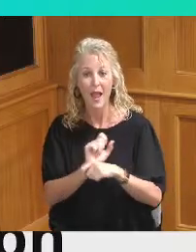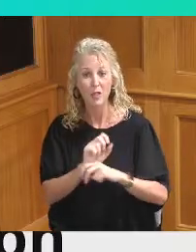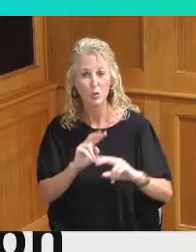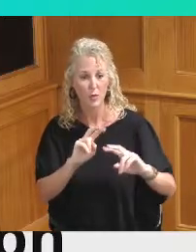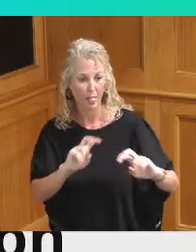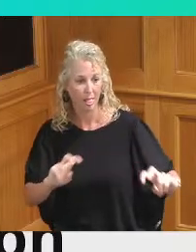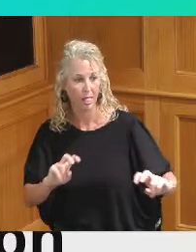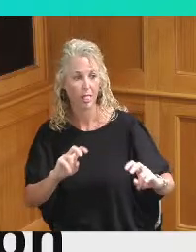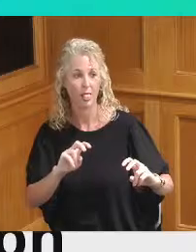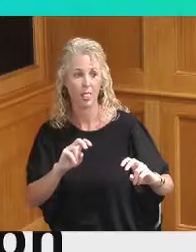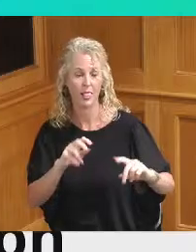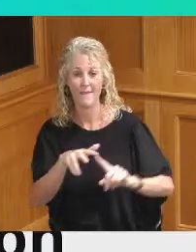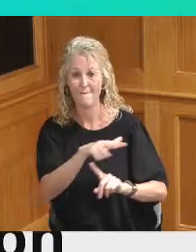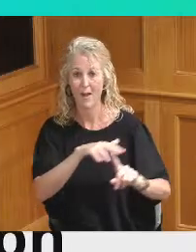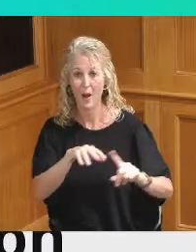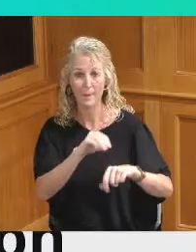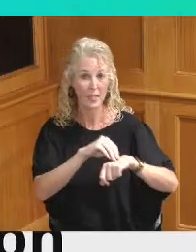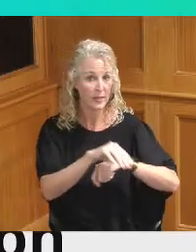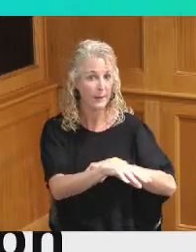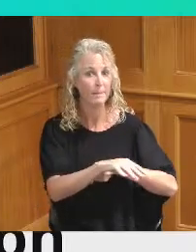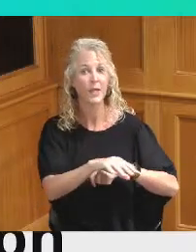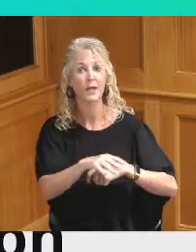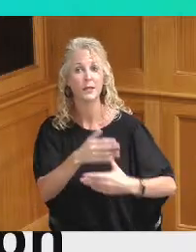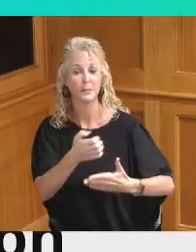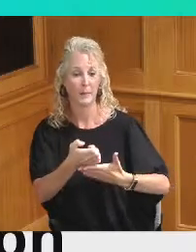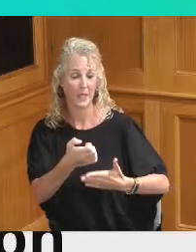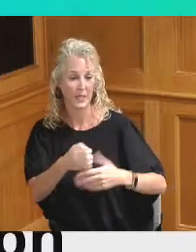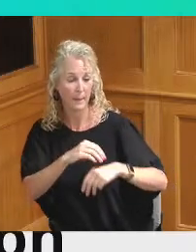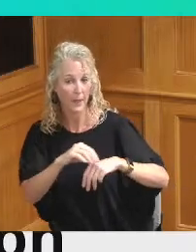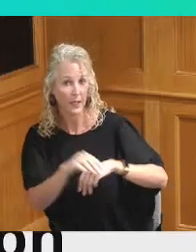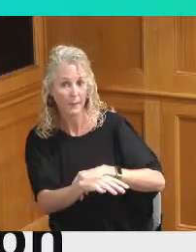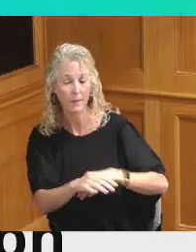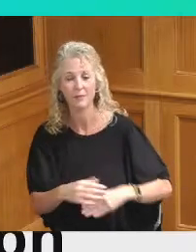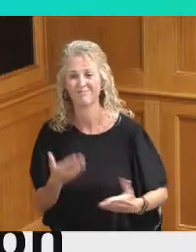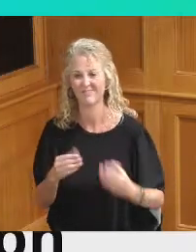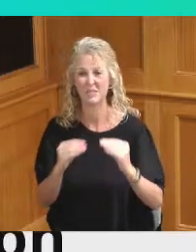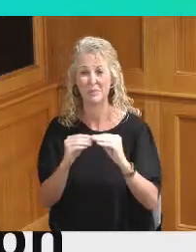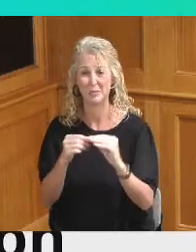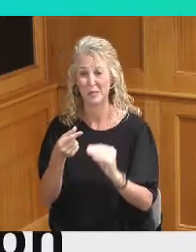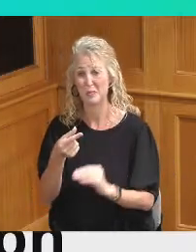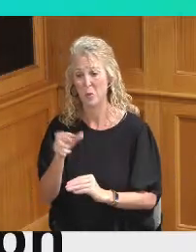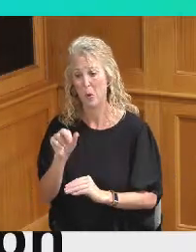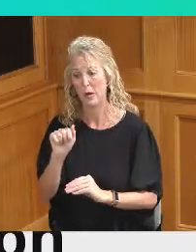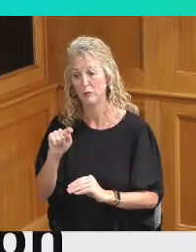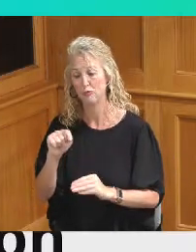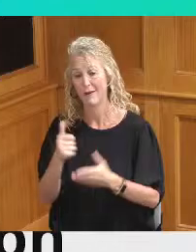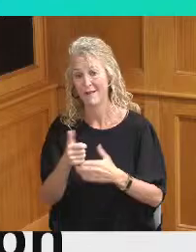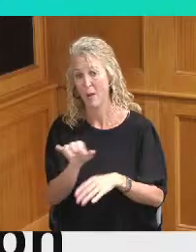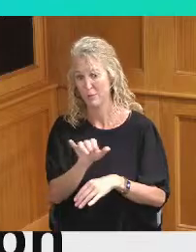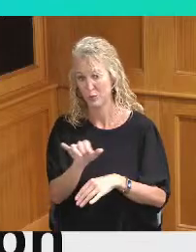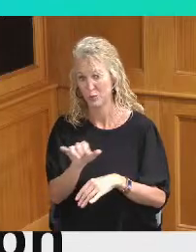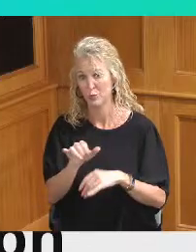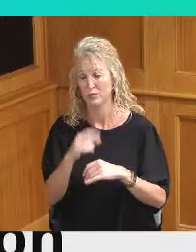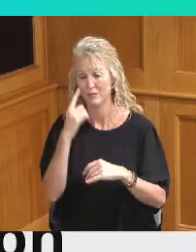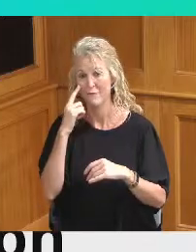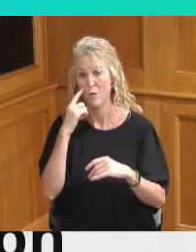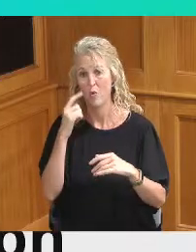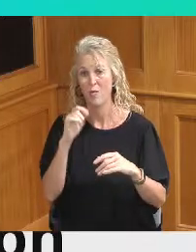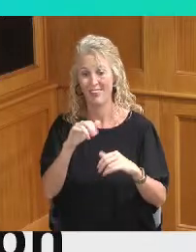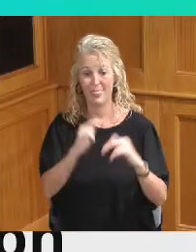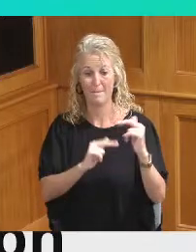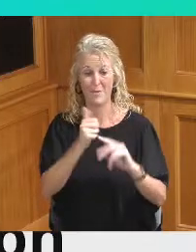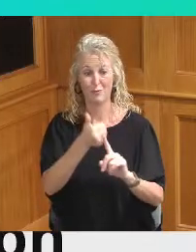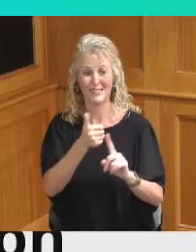environmental assessments, and potentially further grant assistance to perform capital improvements on the